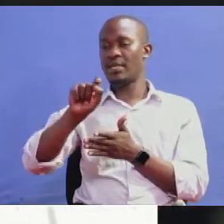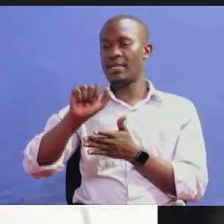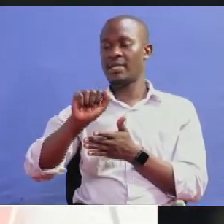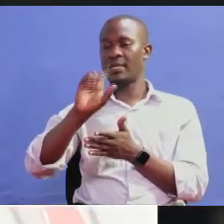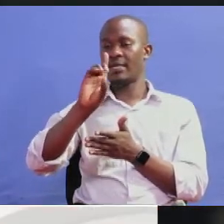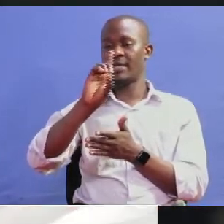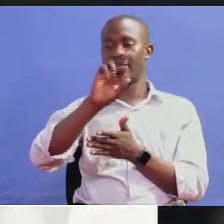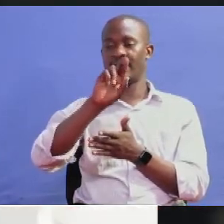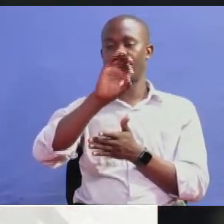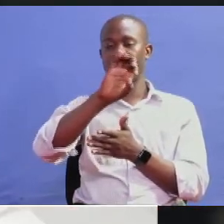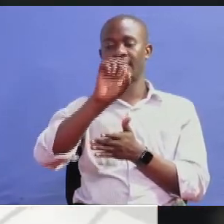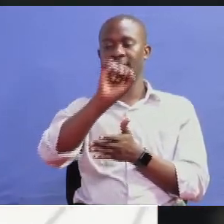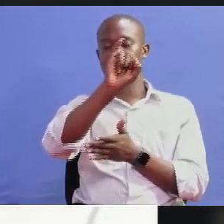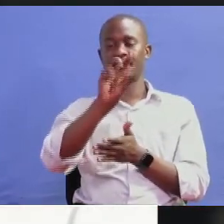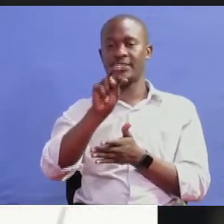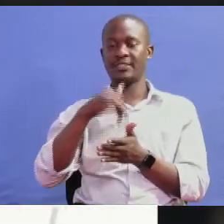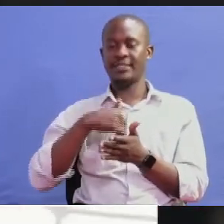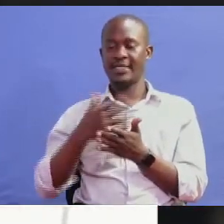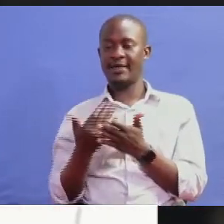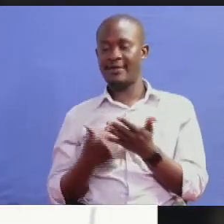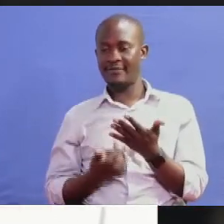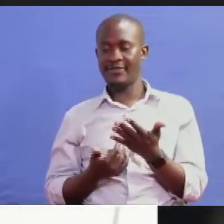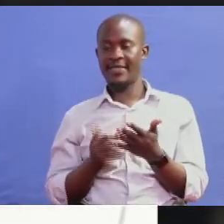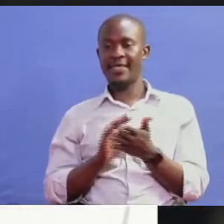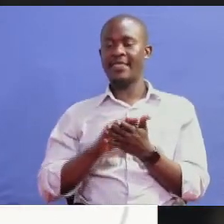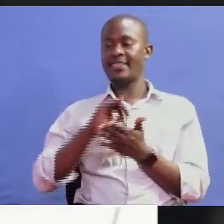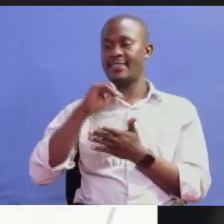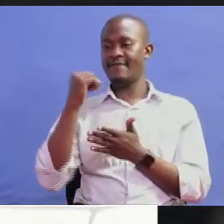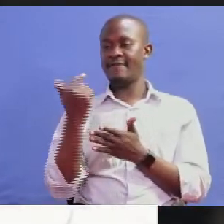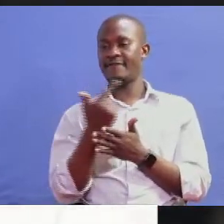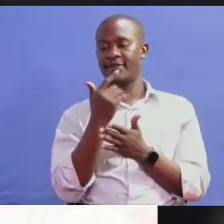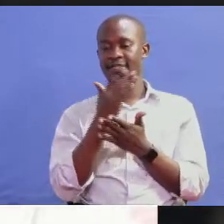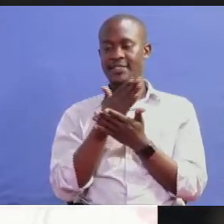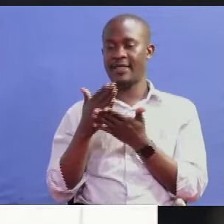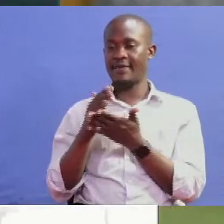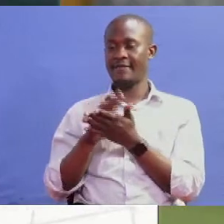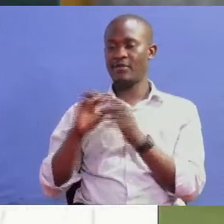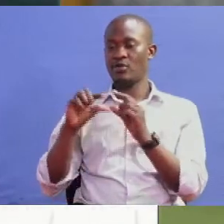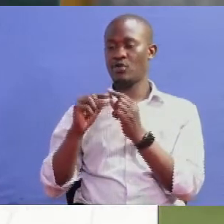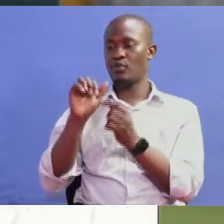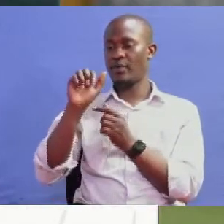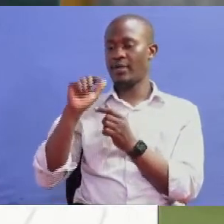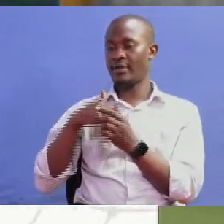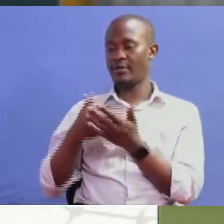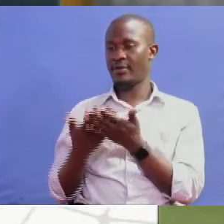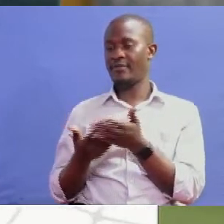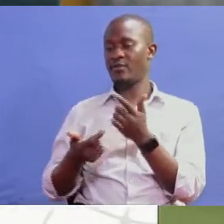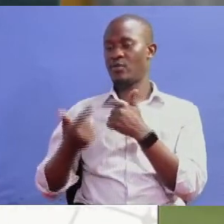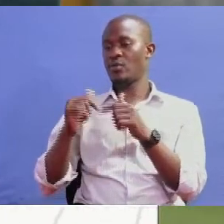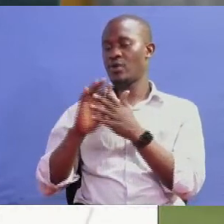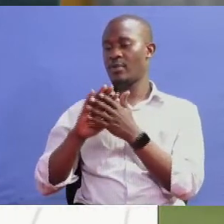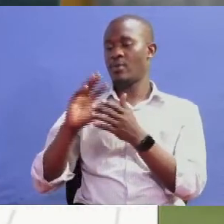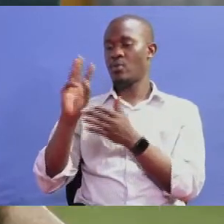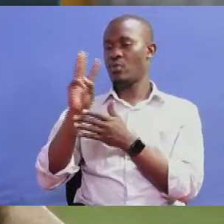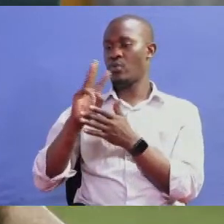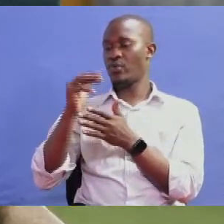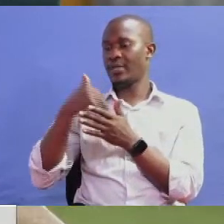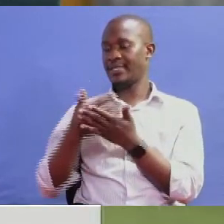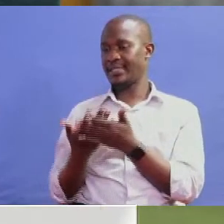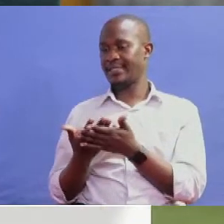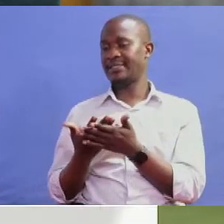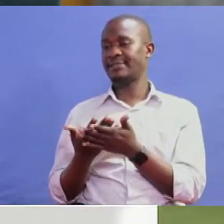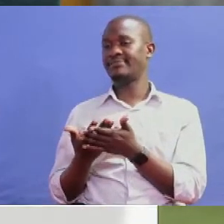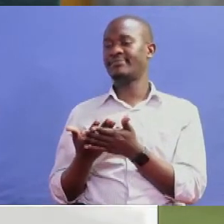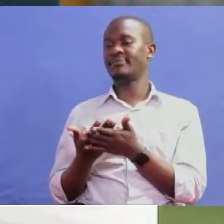Darcy Graham all scored for Scotland in the first half. Group A action will resume on Wednesday when Uruguay lock